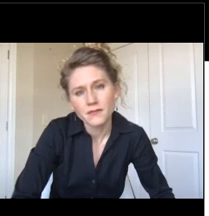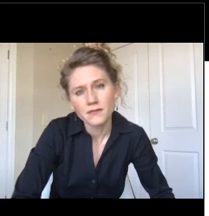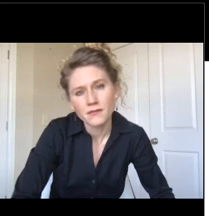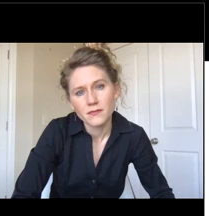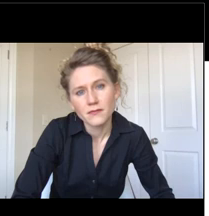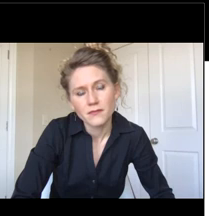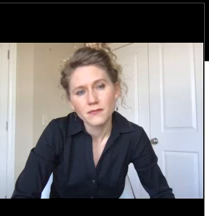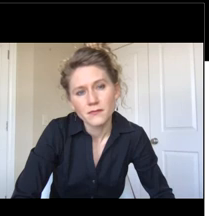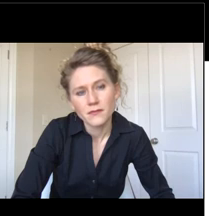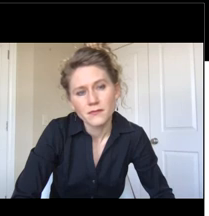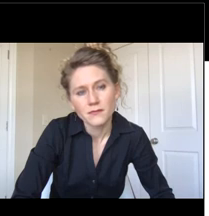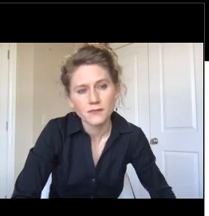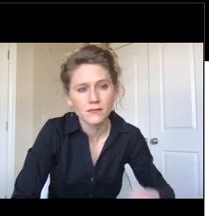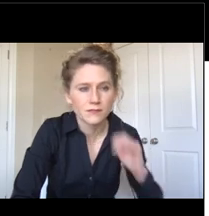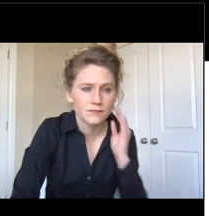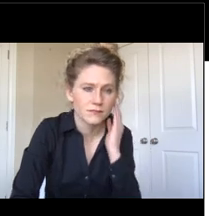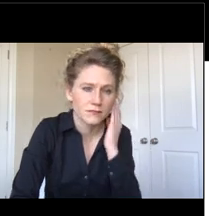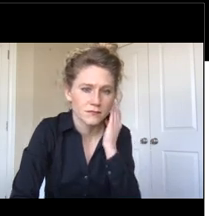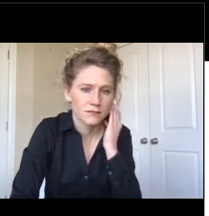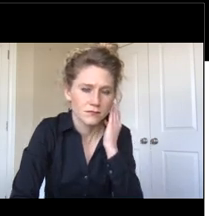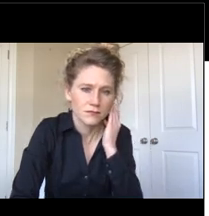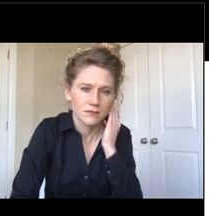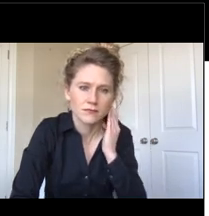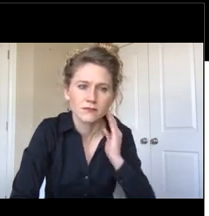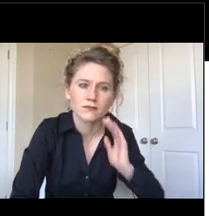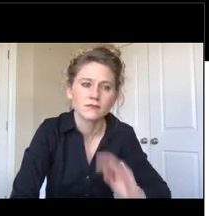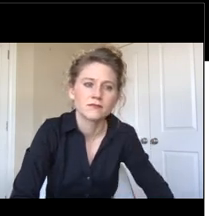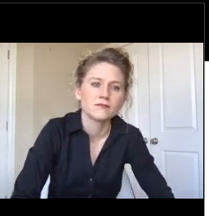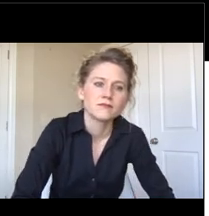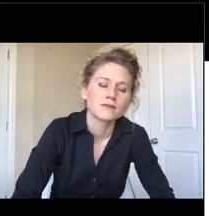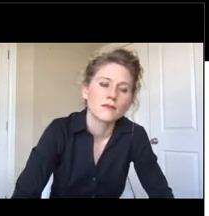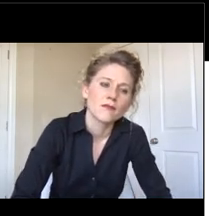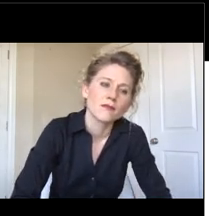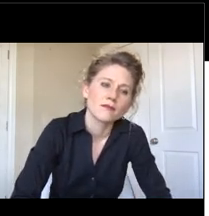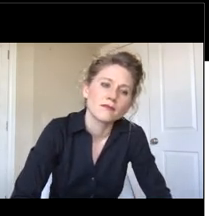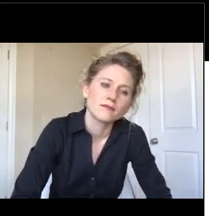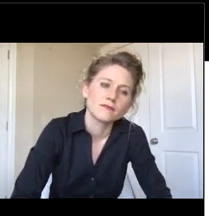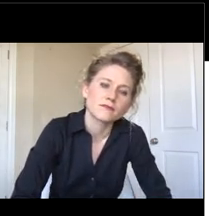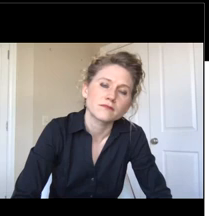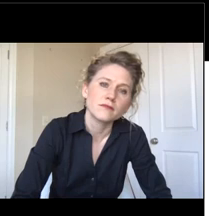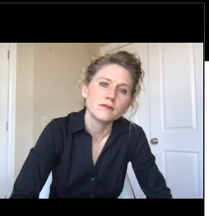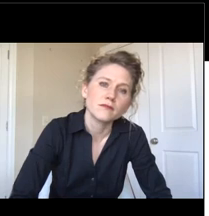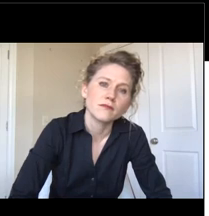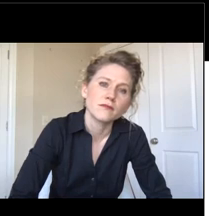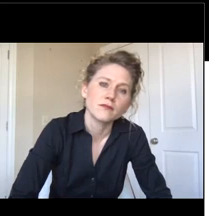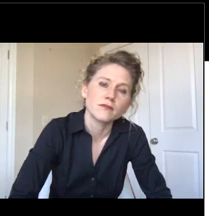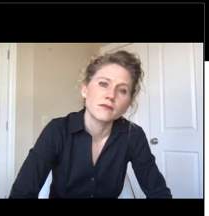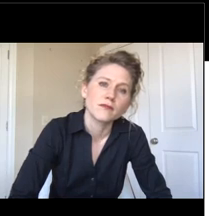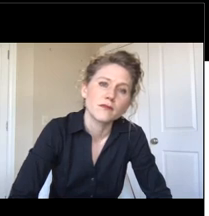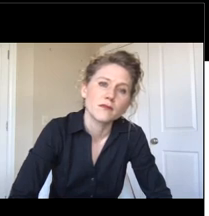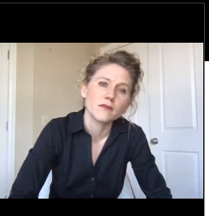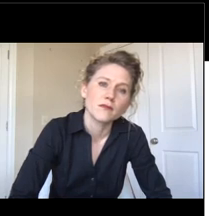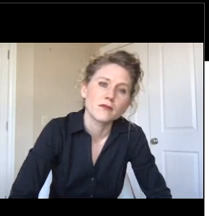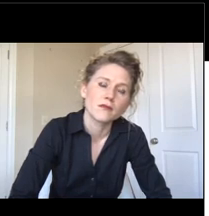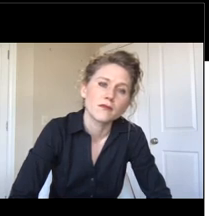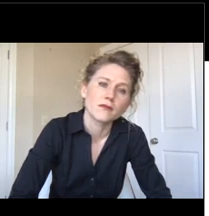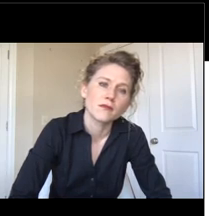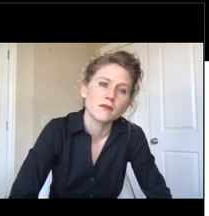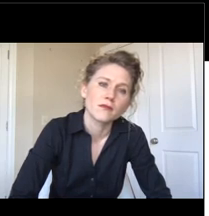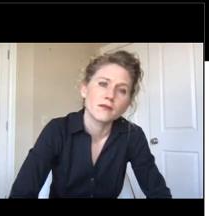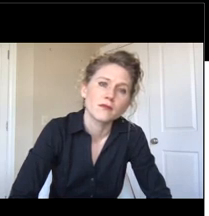base. So we did a slurry in 06, and then 05 and 06, we put a slurry on it as we should. We